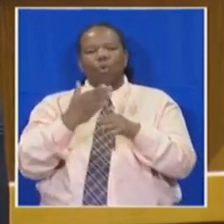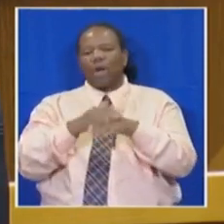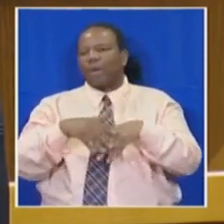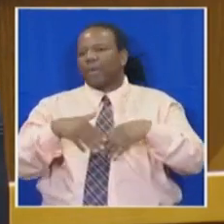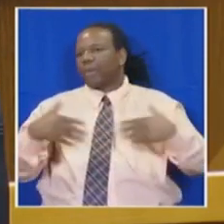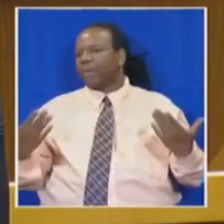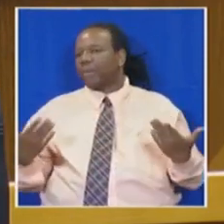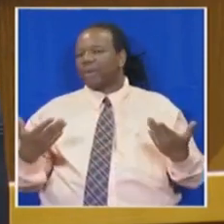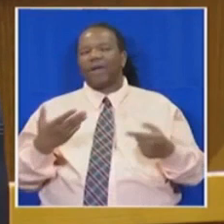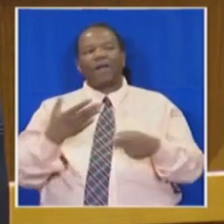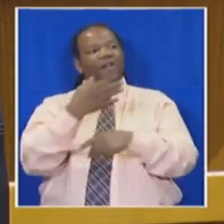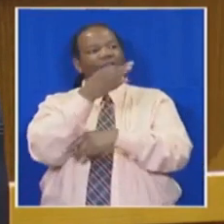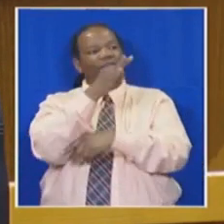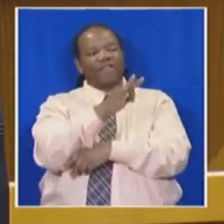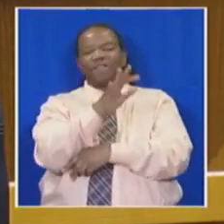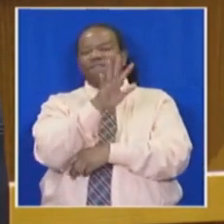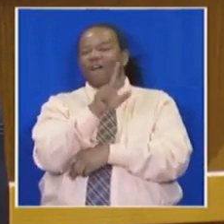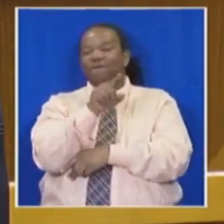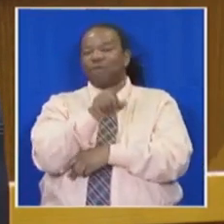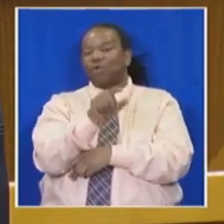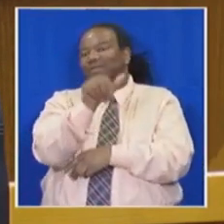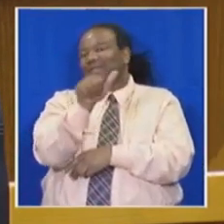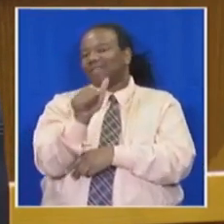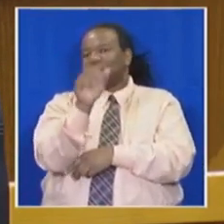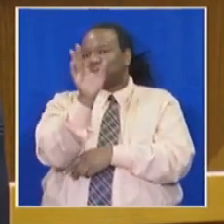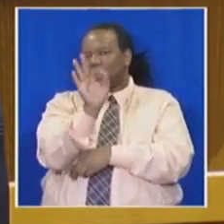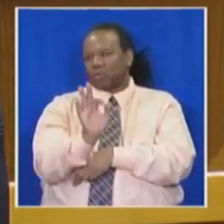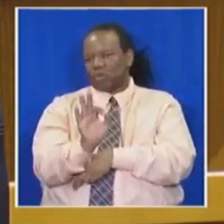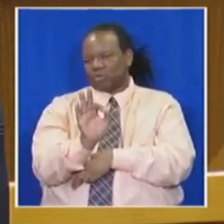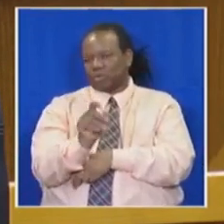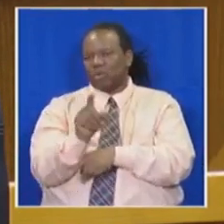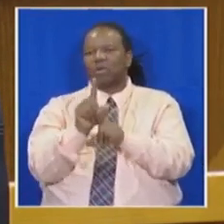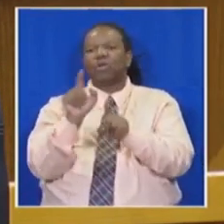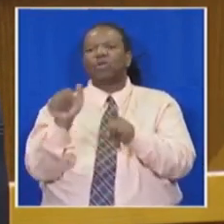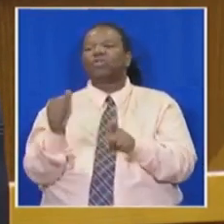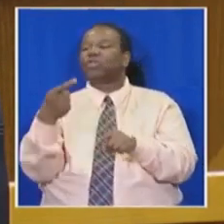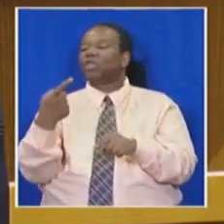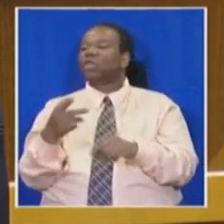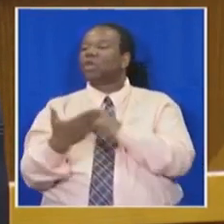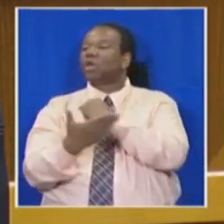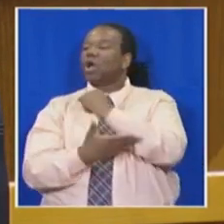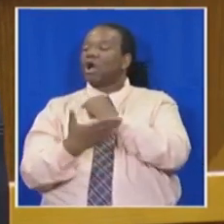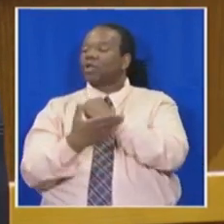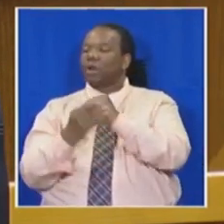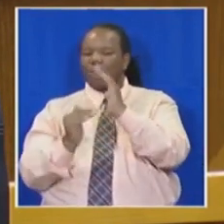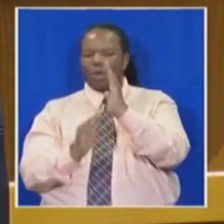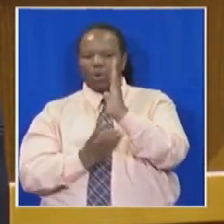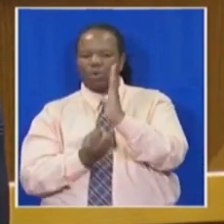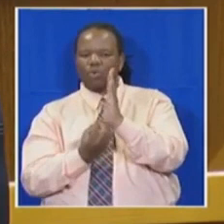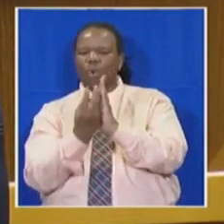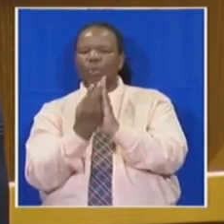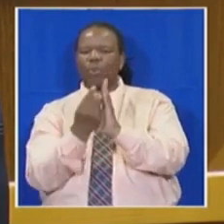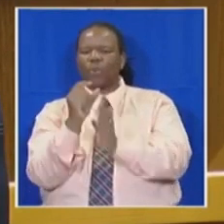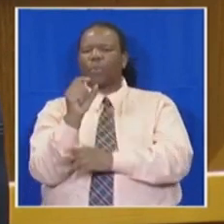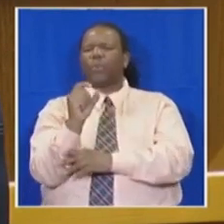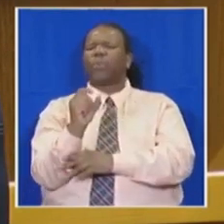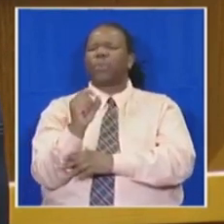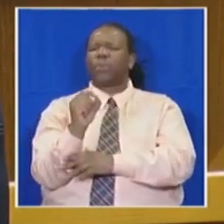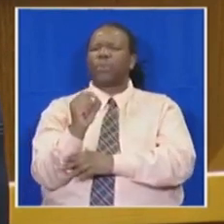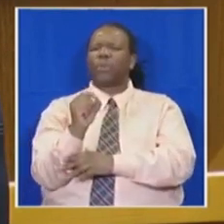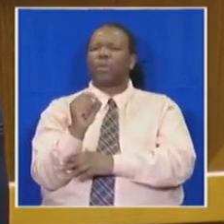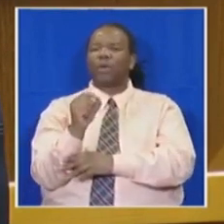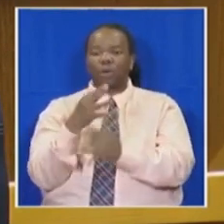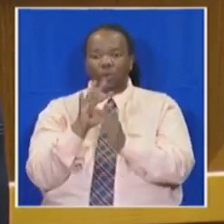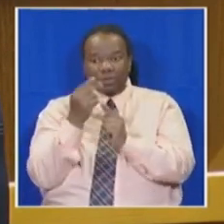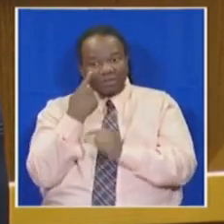at 35.6%. Our country's growth is abysmal. It has become very